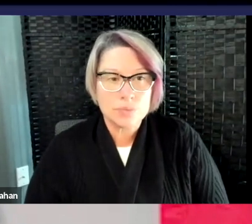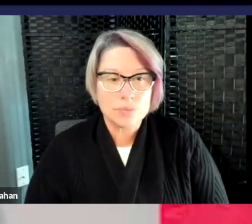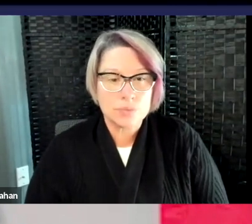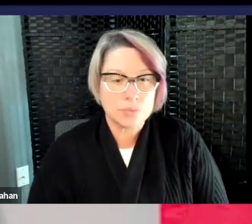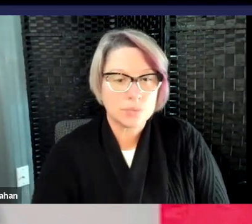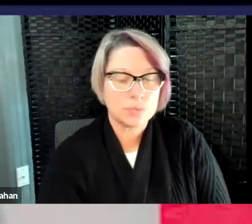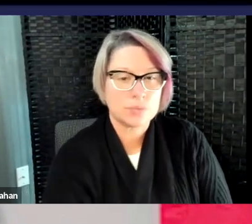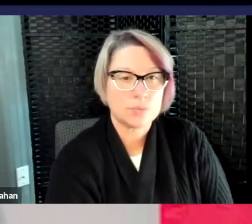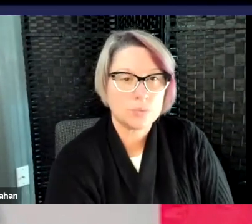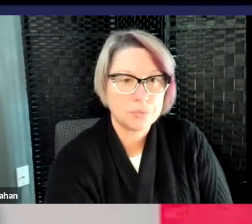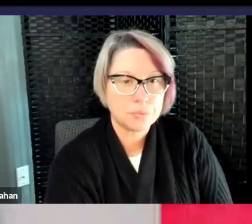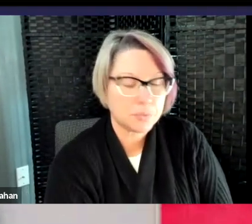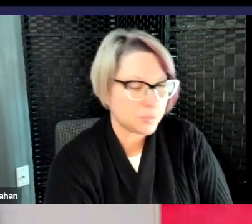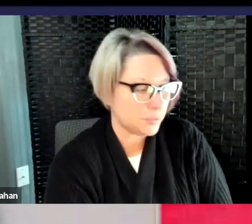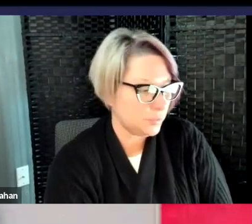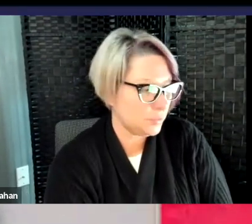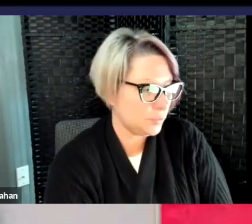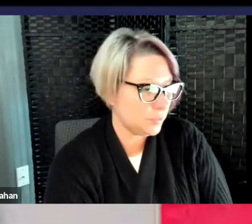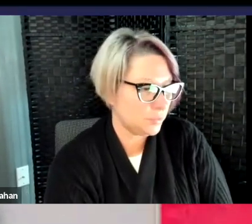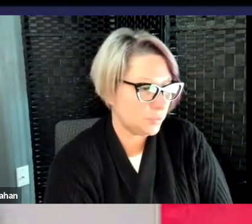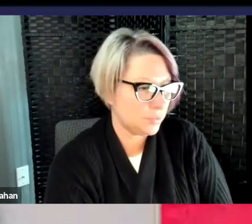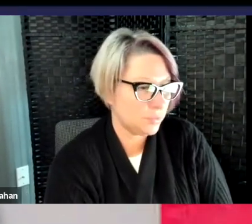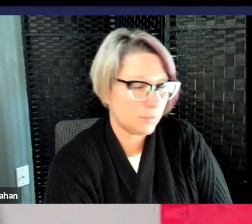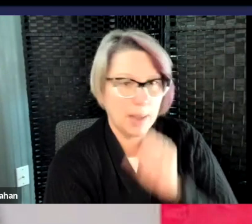One second here, guys. I want to make sure that you can hear it.